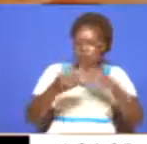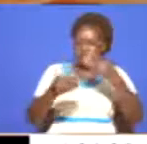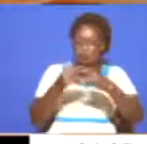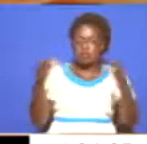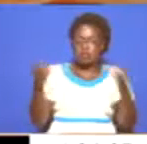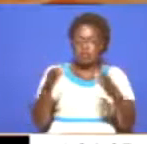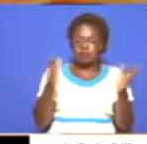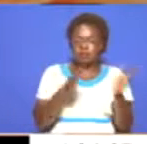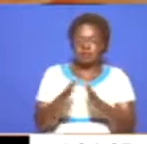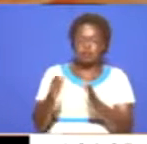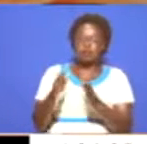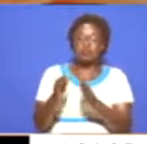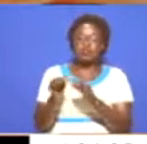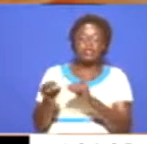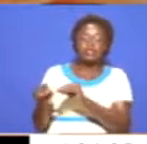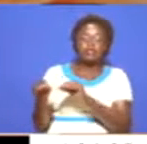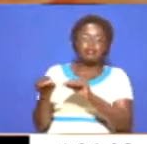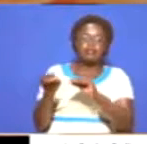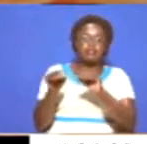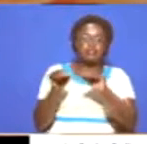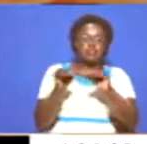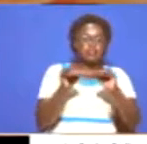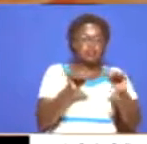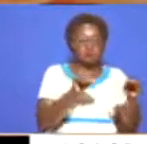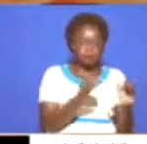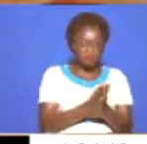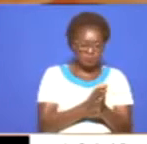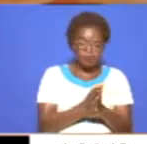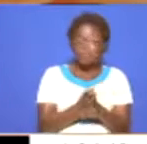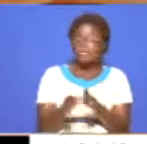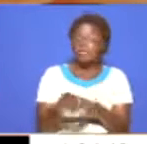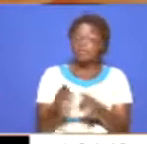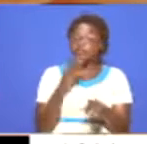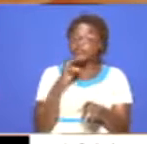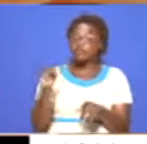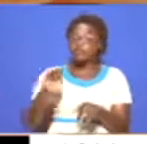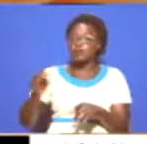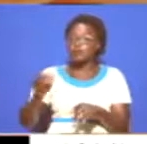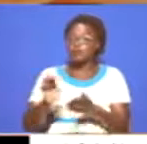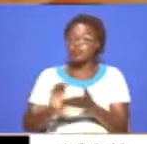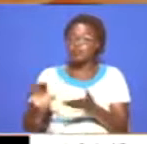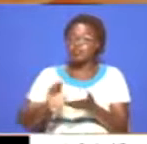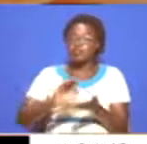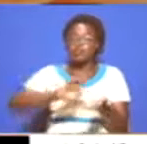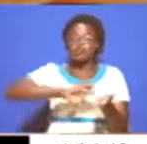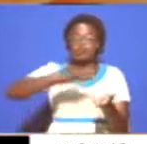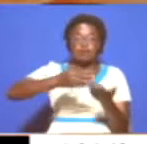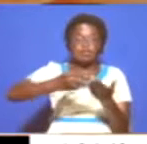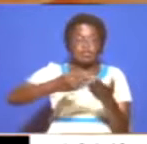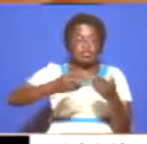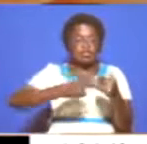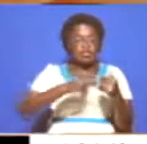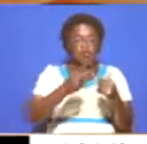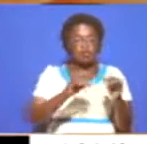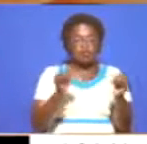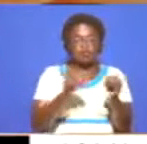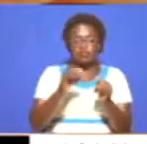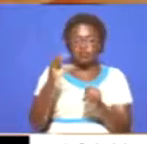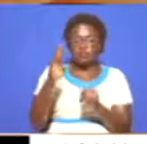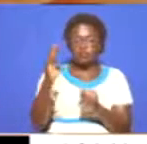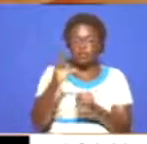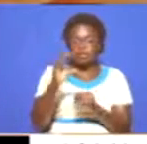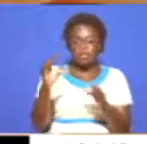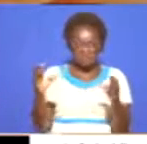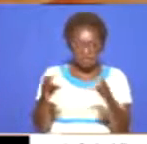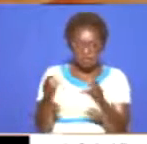the transition. According to Nkanatha, the county was allocated funds for 71 new CBC classes in